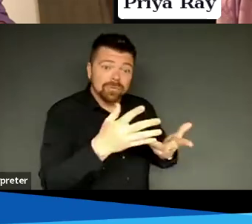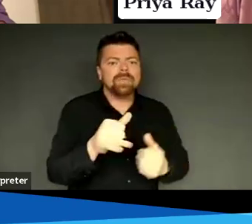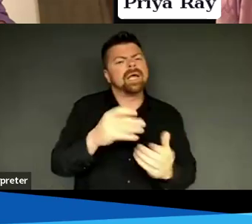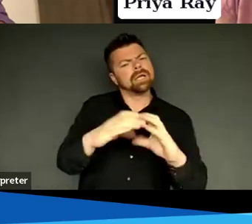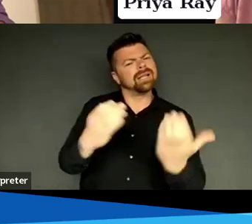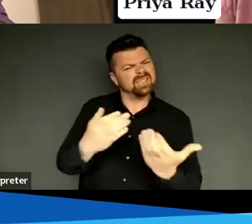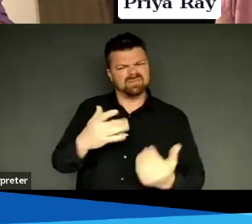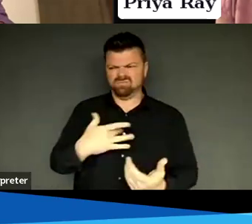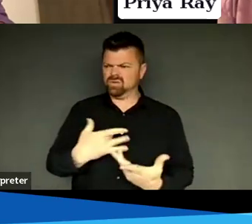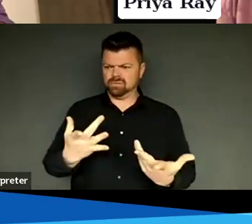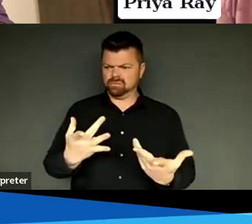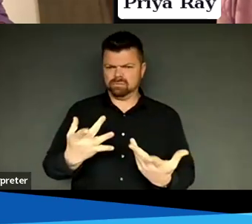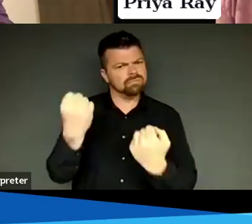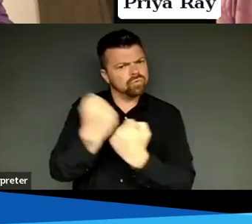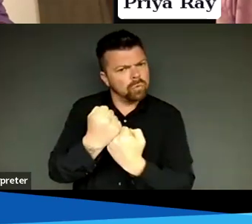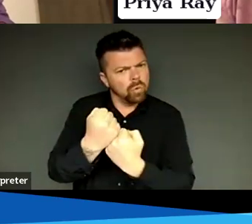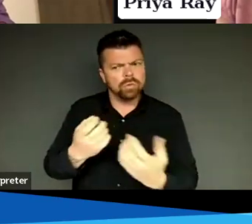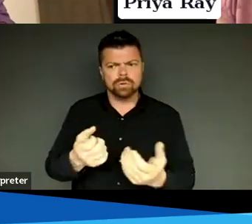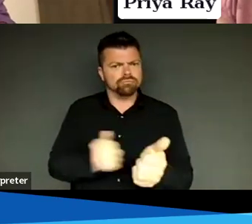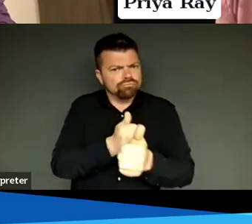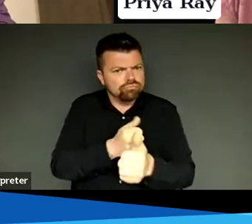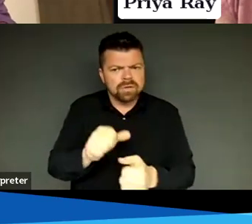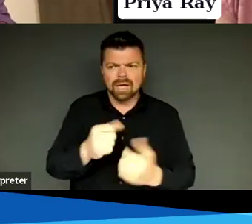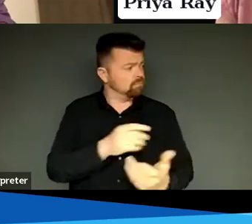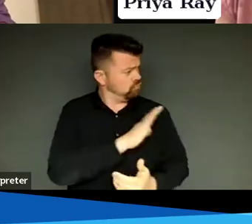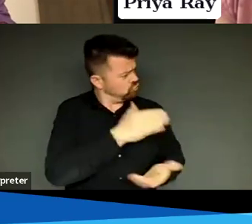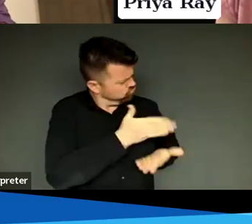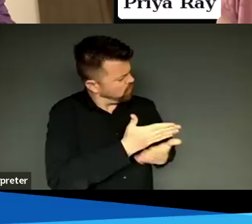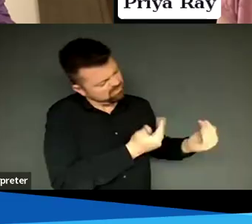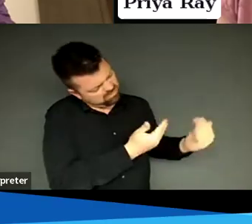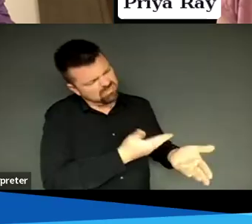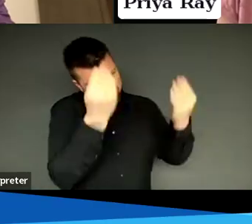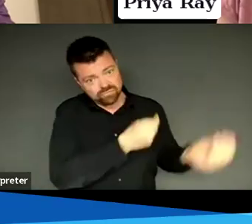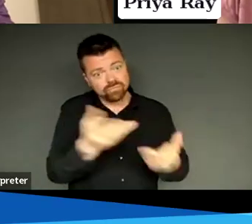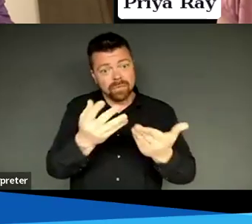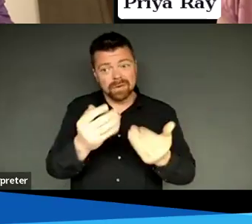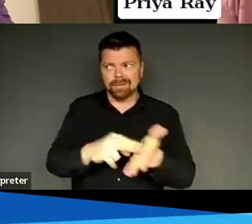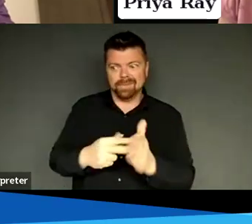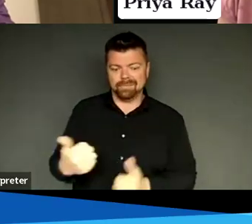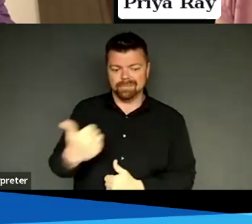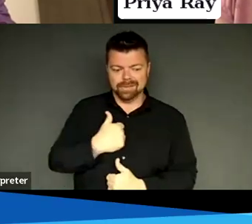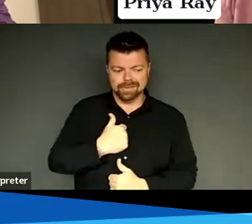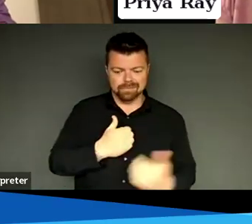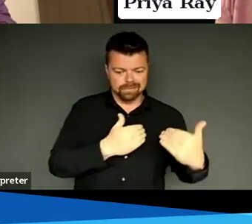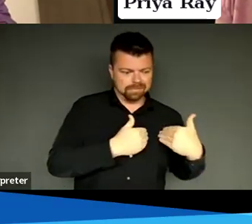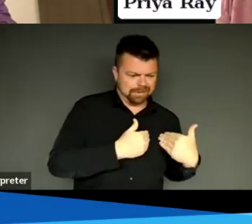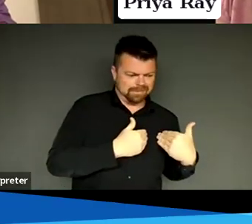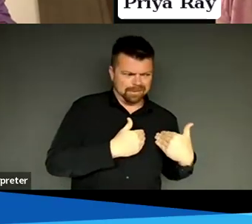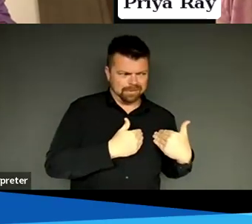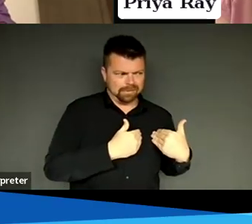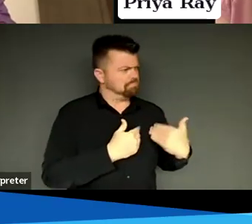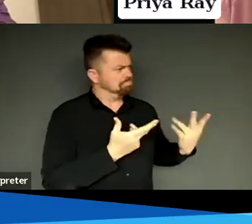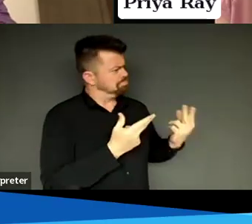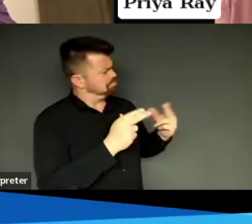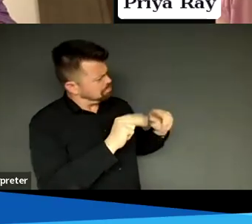you and you have the right to that. So, it's like you don't have to come to me to tell them, you should tell them. So it's